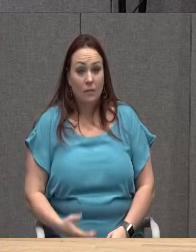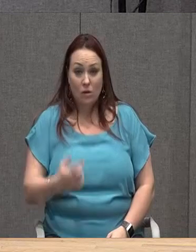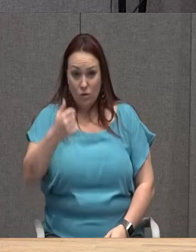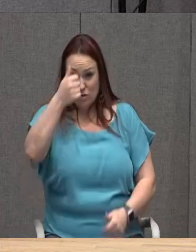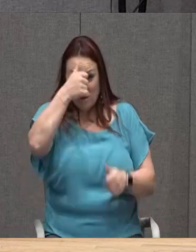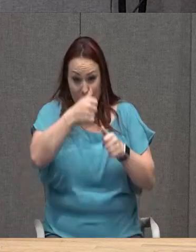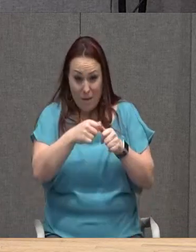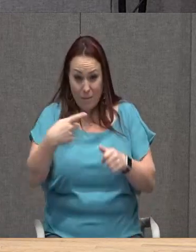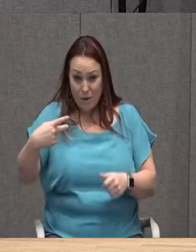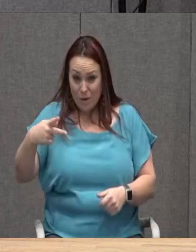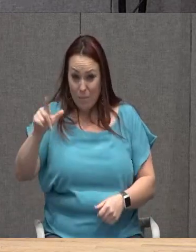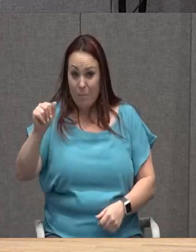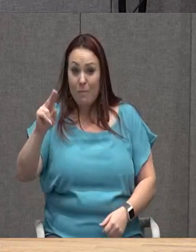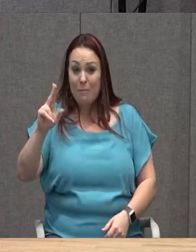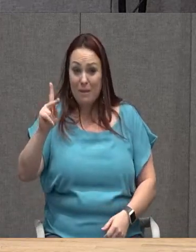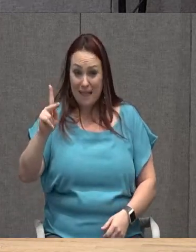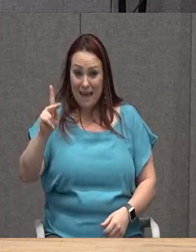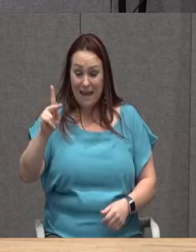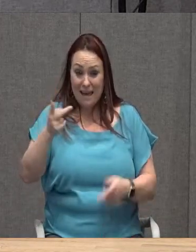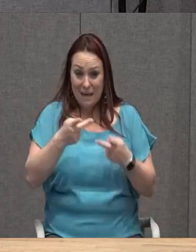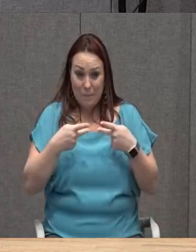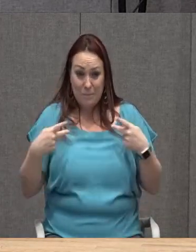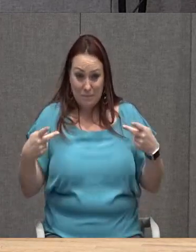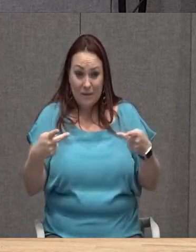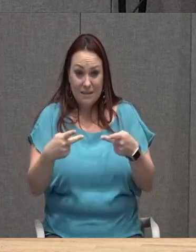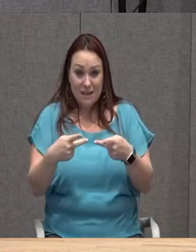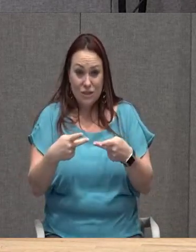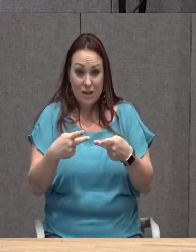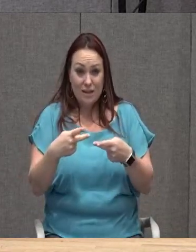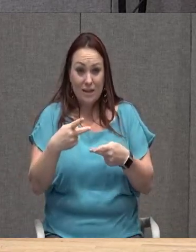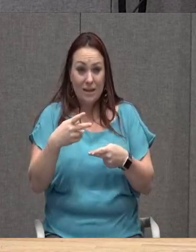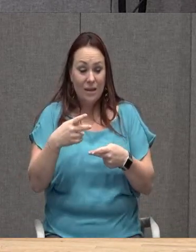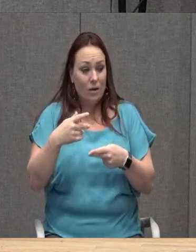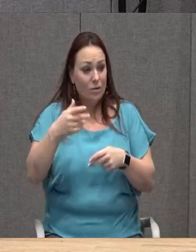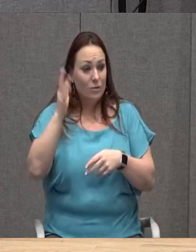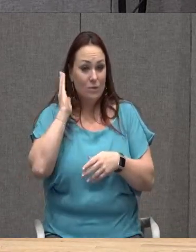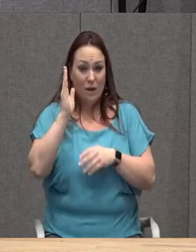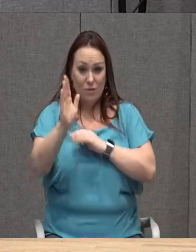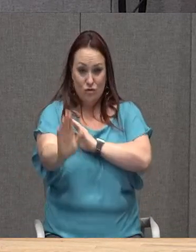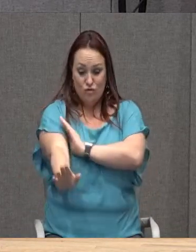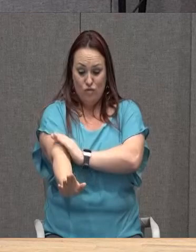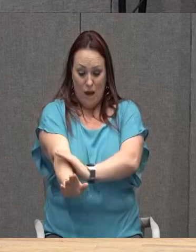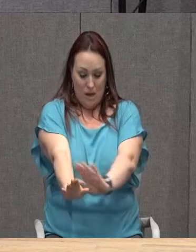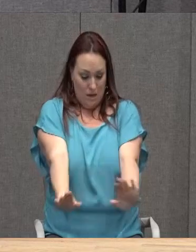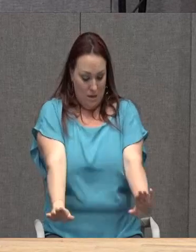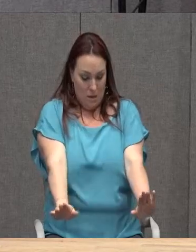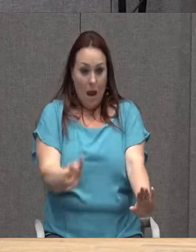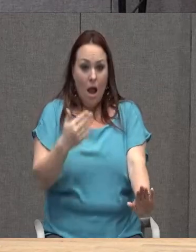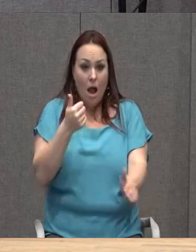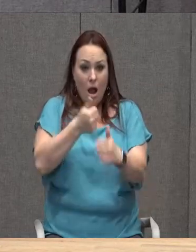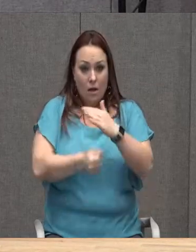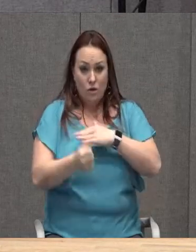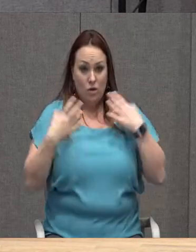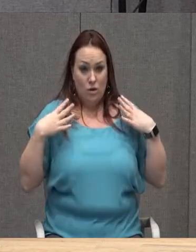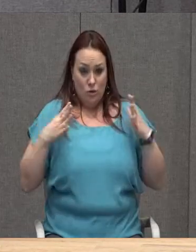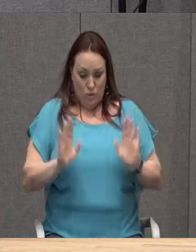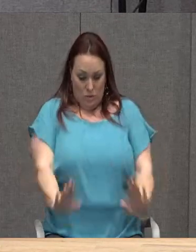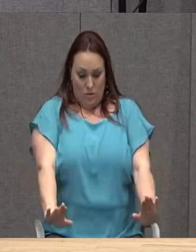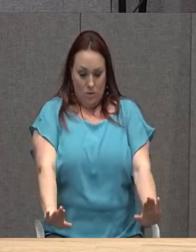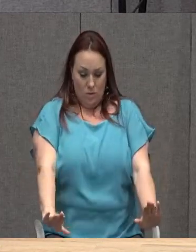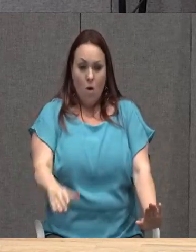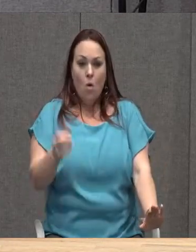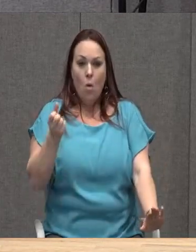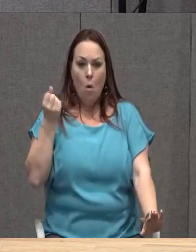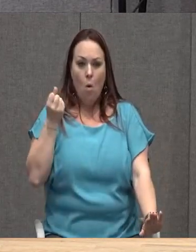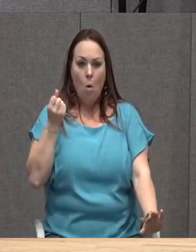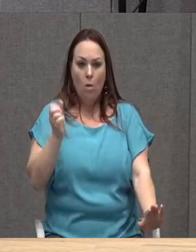position like we've worked on in other weeks, where our hands are going to go straight underneath our shoulders. We're going to hold that position, and